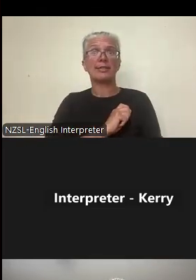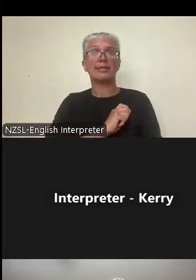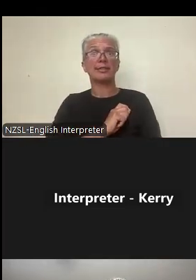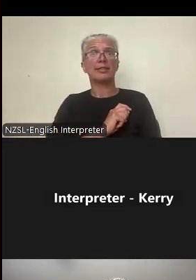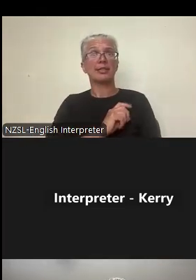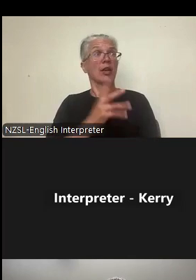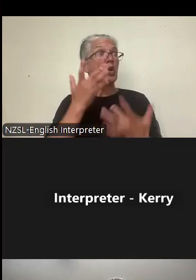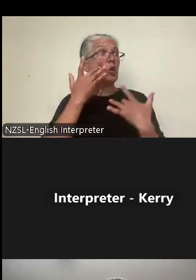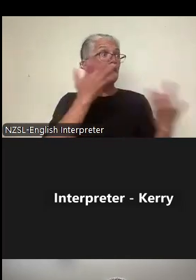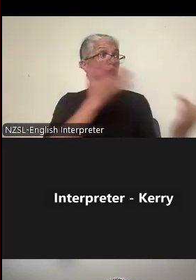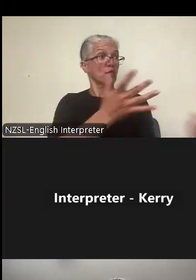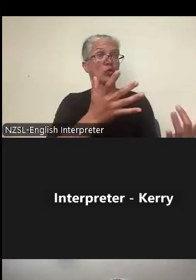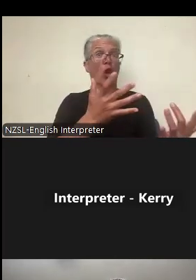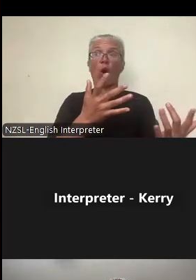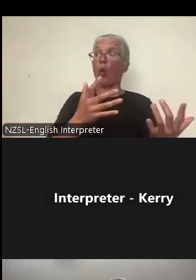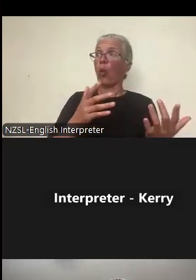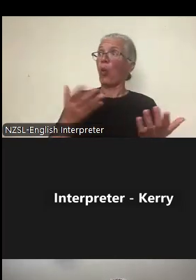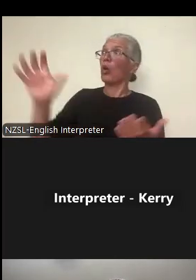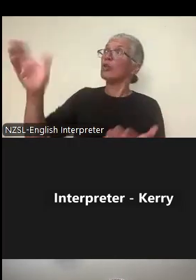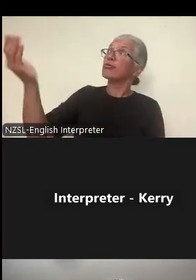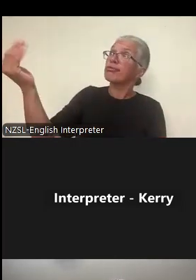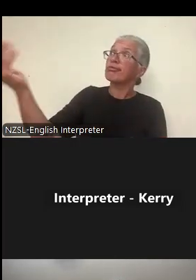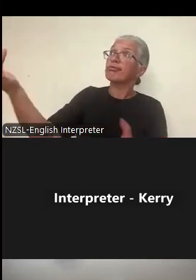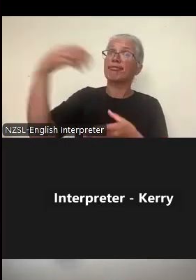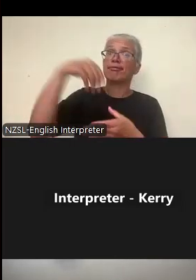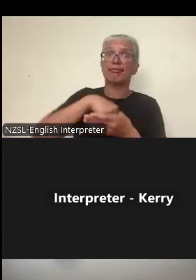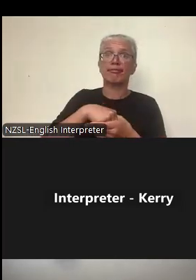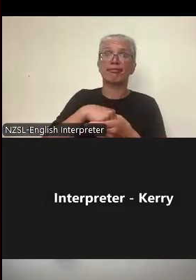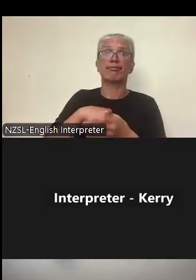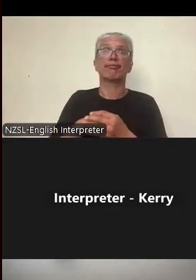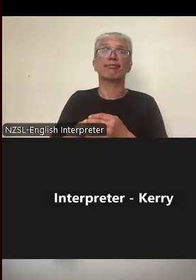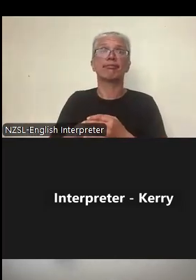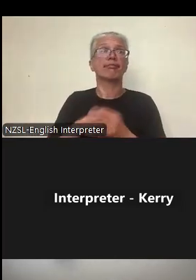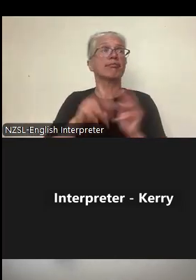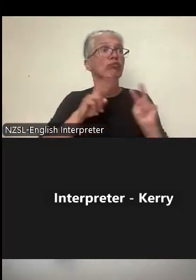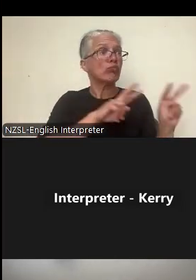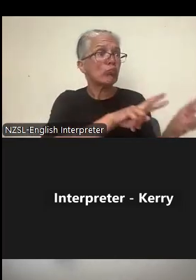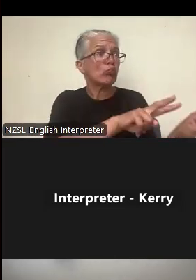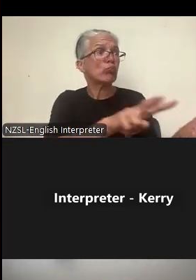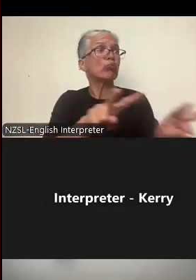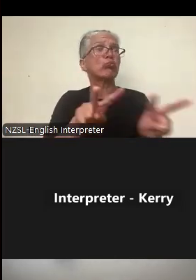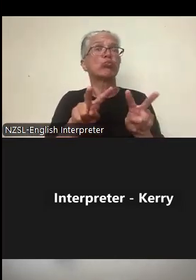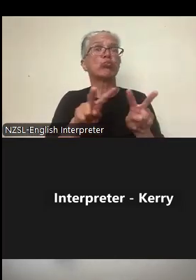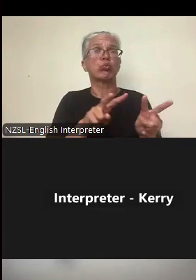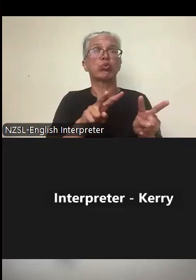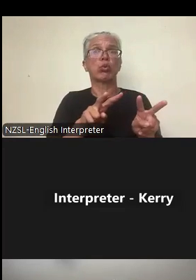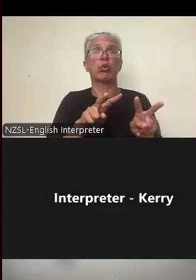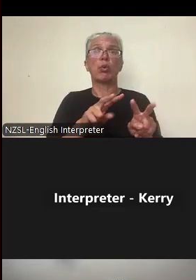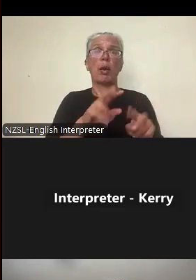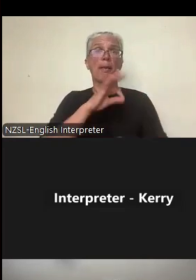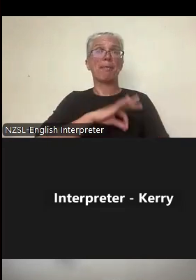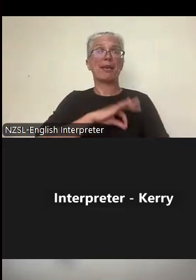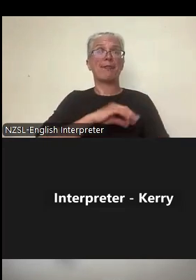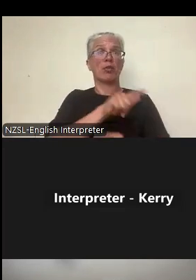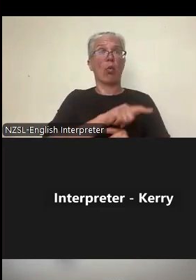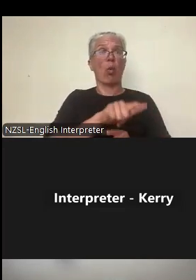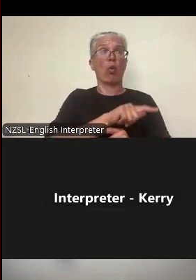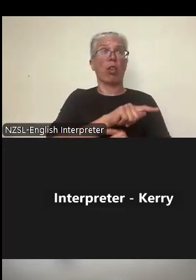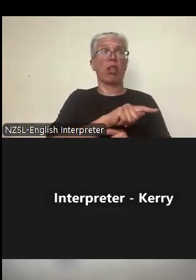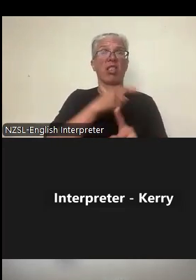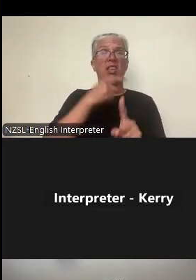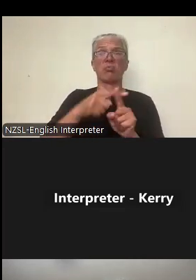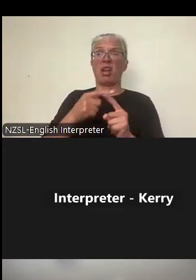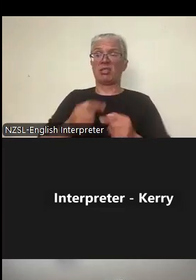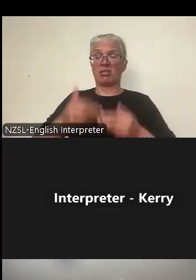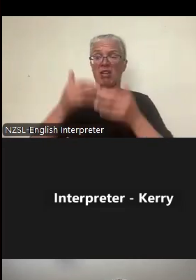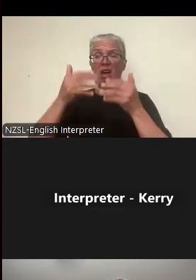children and staff. It demonstrates positive impact locally. So it provides initial data and the impact